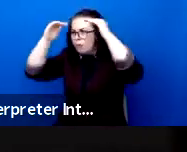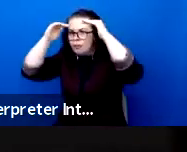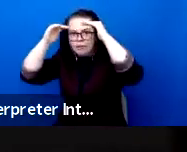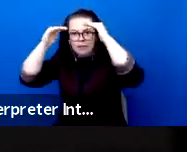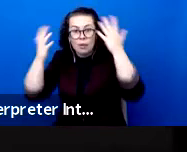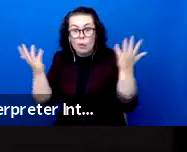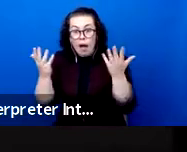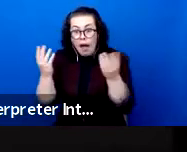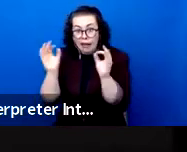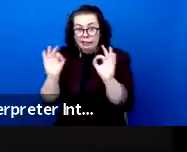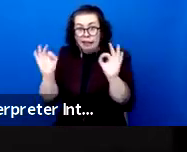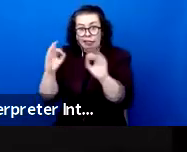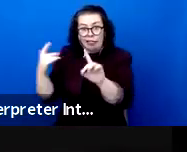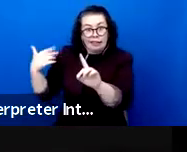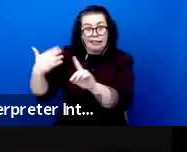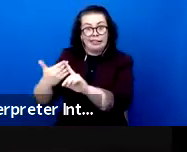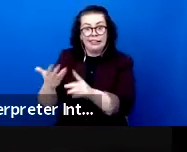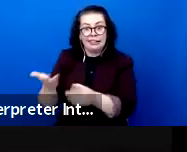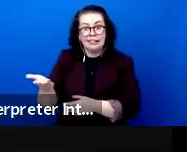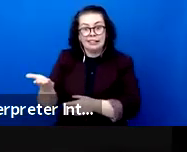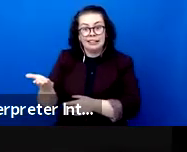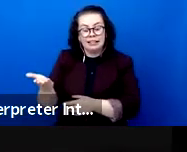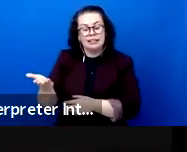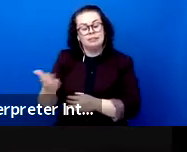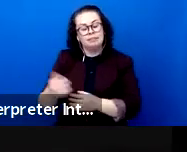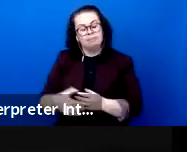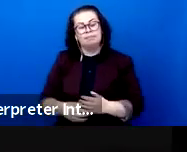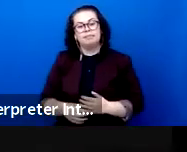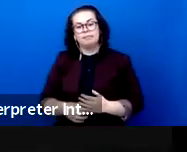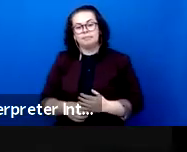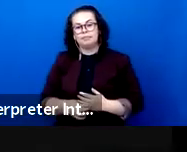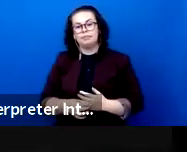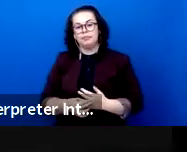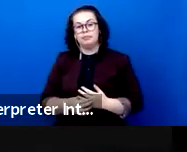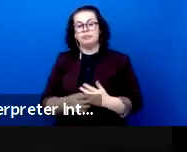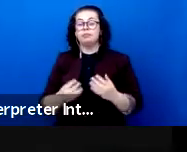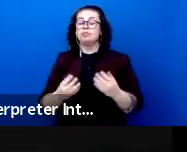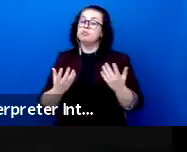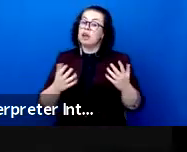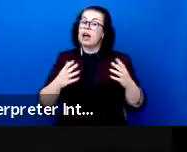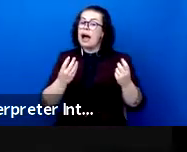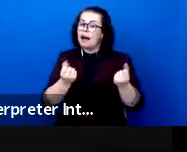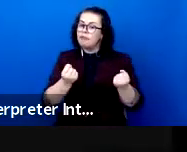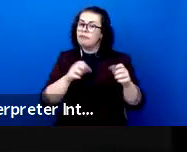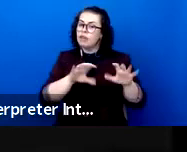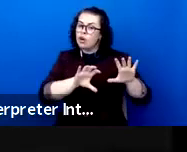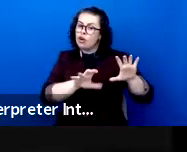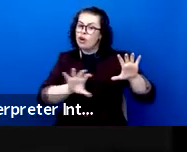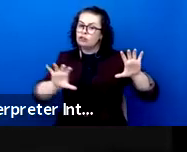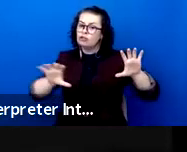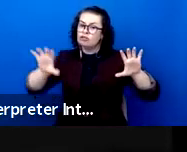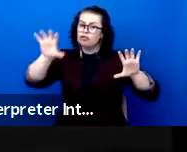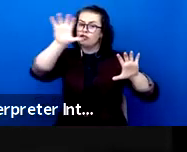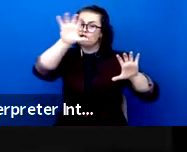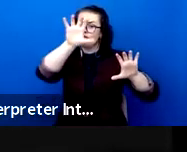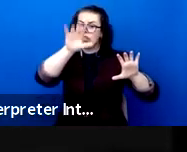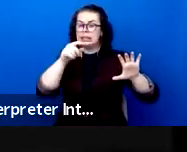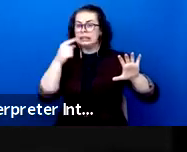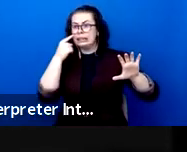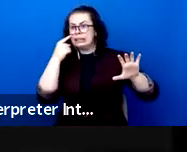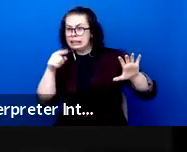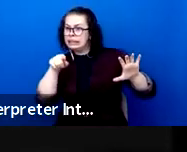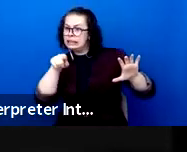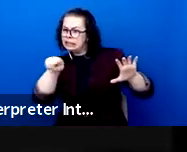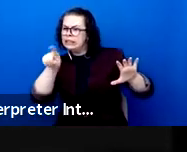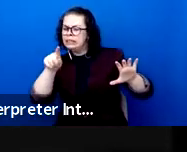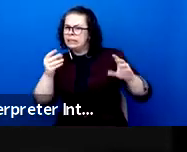used by certain countries in the heart of Europe to muzzle even more the freedom of artists